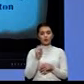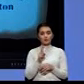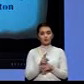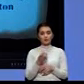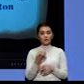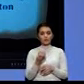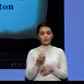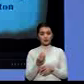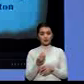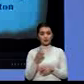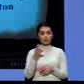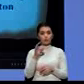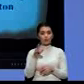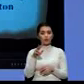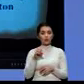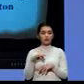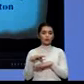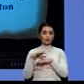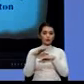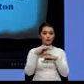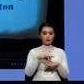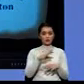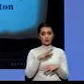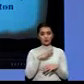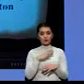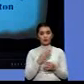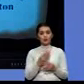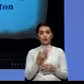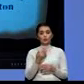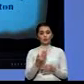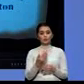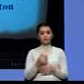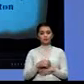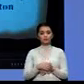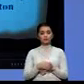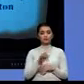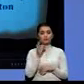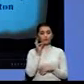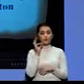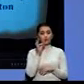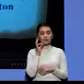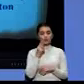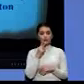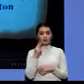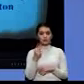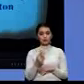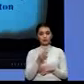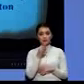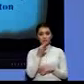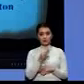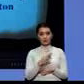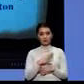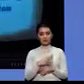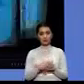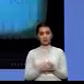bilan uni yana boloxonaga olib chiqdilar. Sulton unga mug'ambirona boqib dedi.